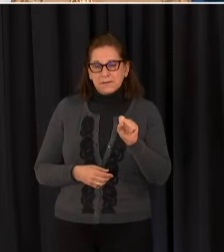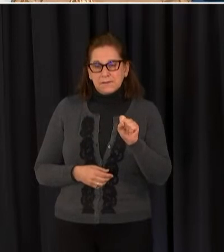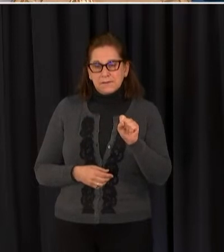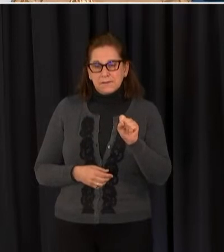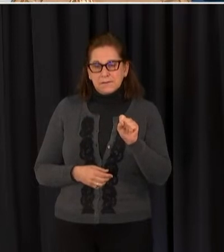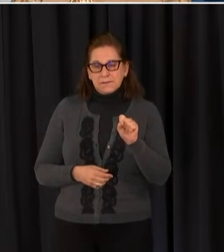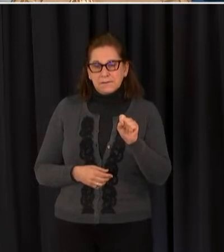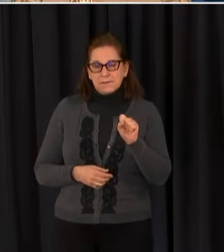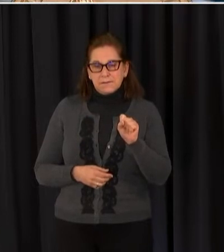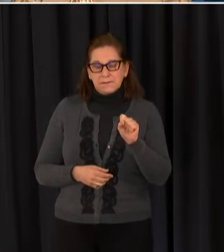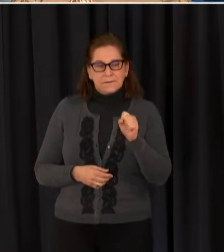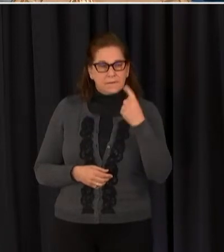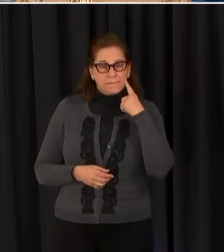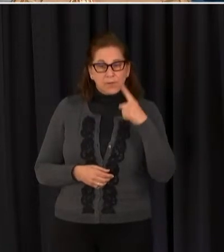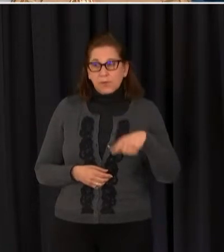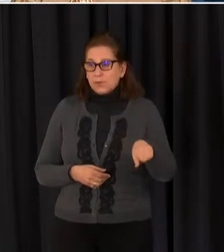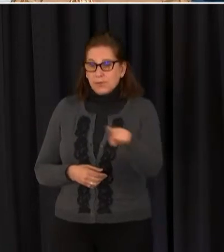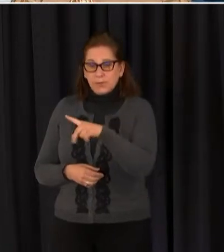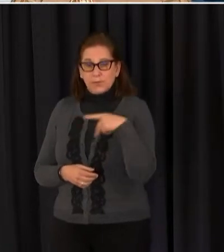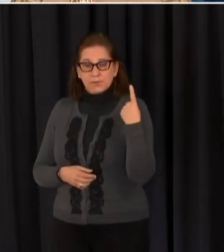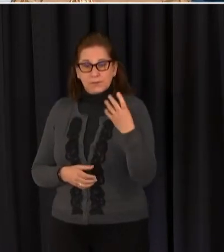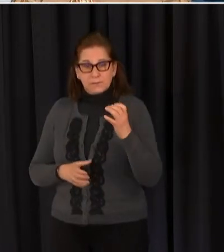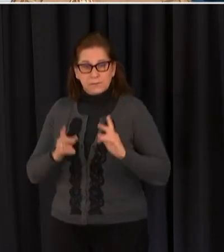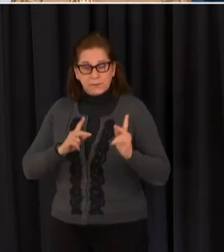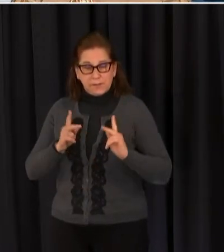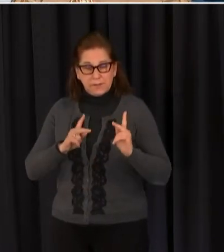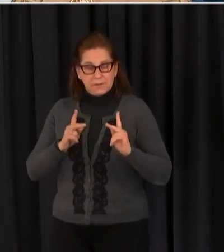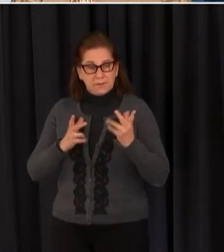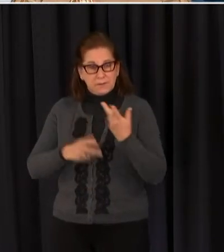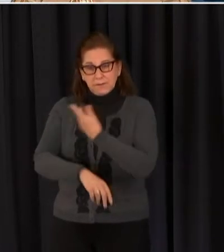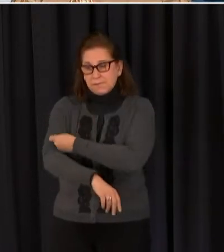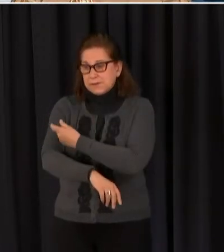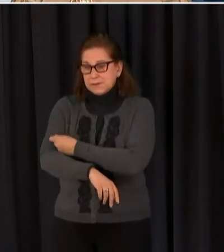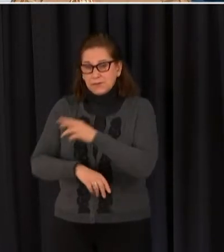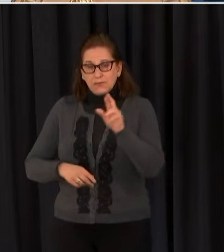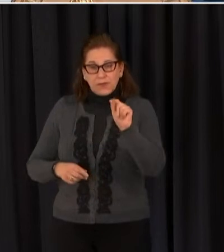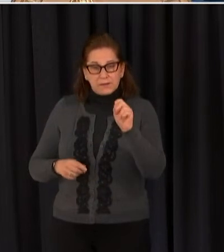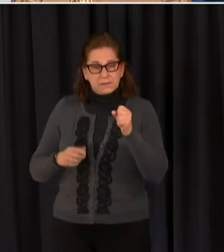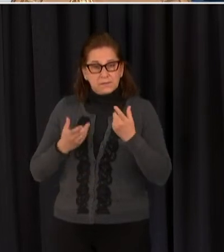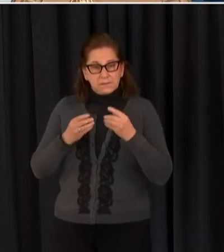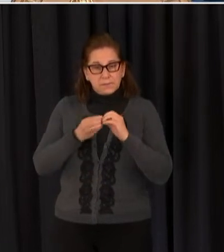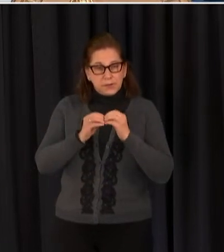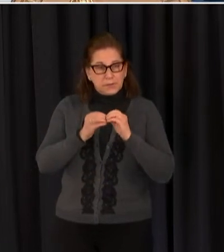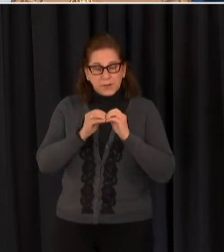So we continue to report that information. This week,